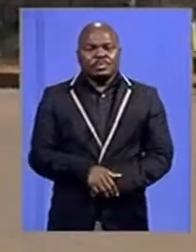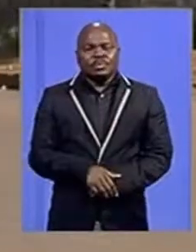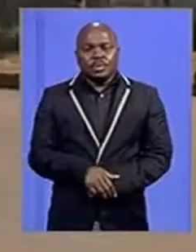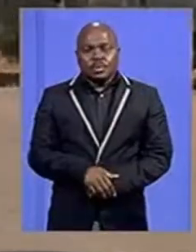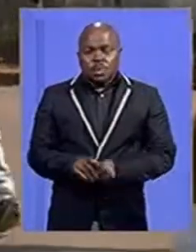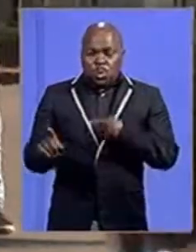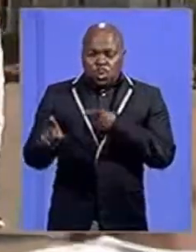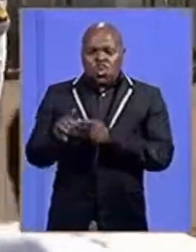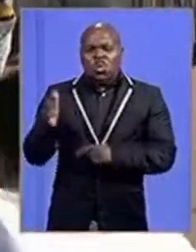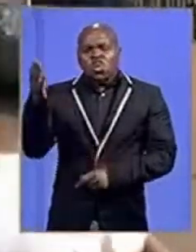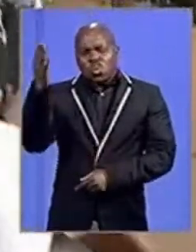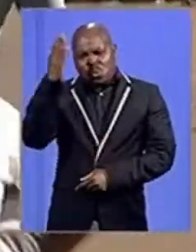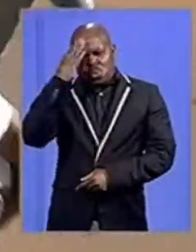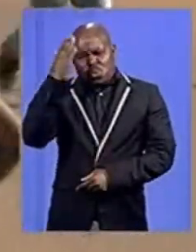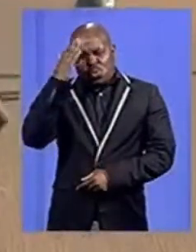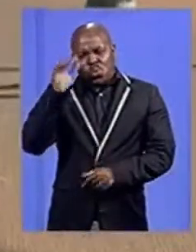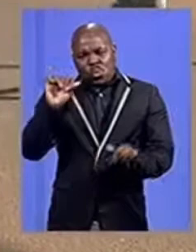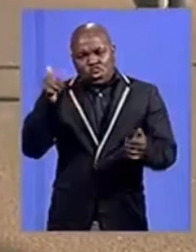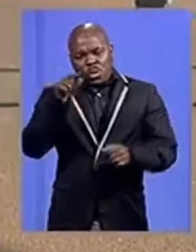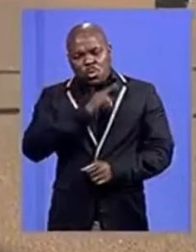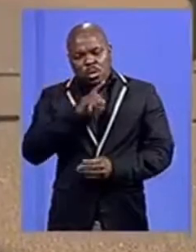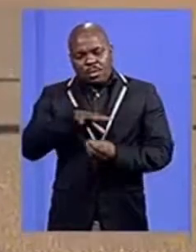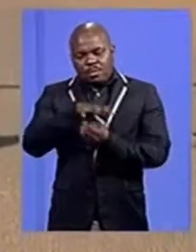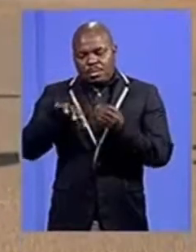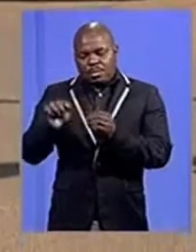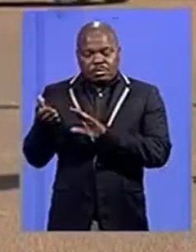Jemiko o tseba botlhoko bja go latlhegelwa ke leloko.